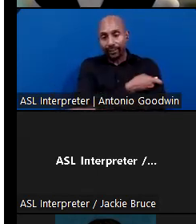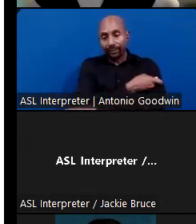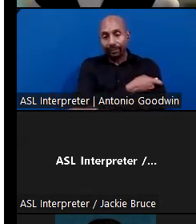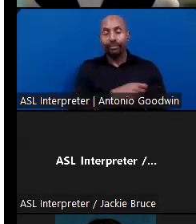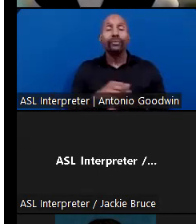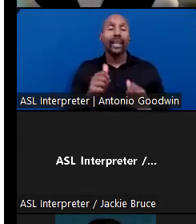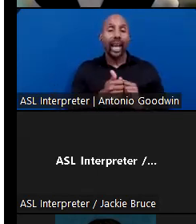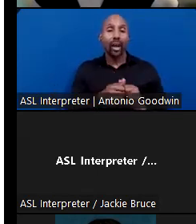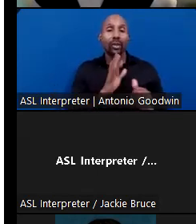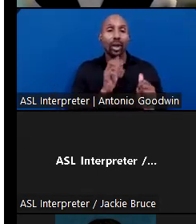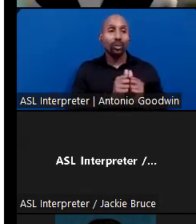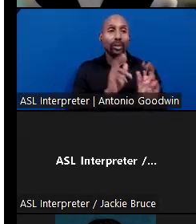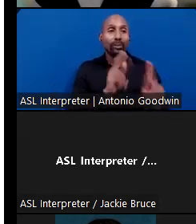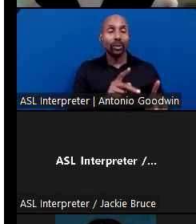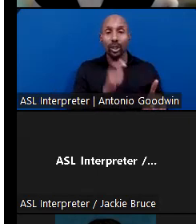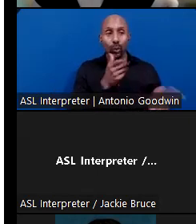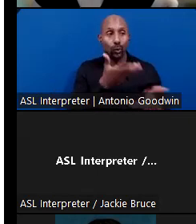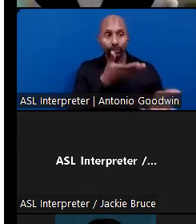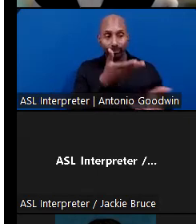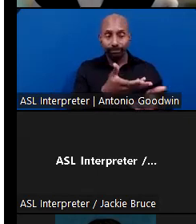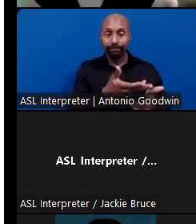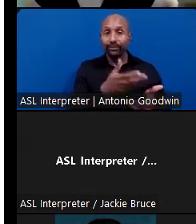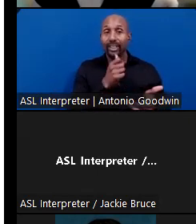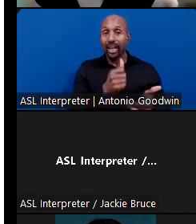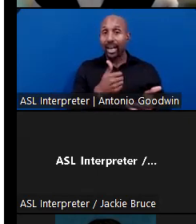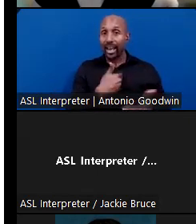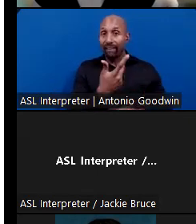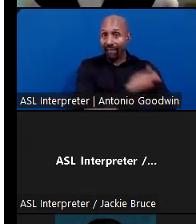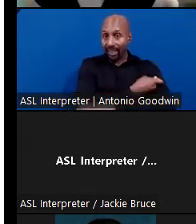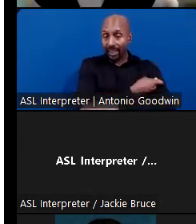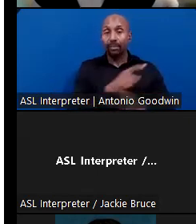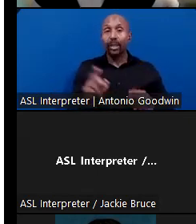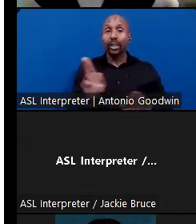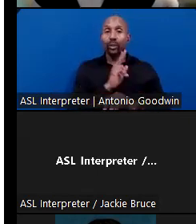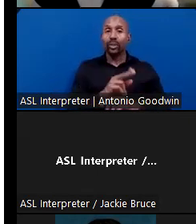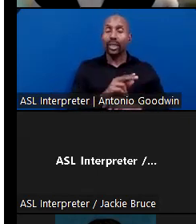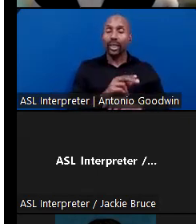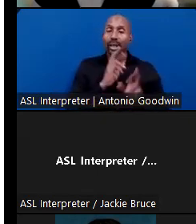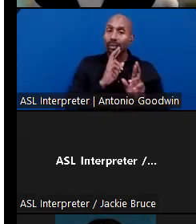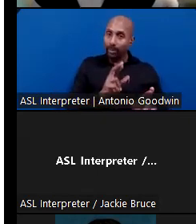vaccinated in respectful ways, using evidence-based